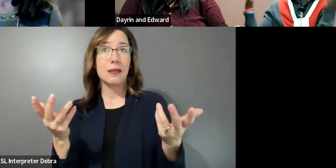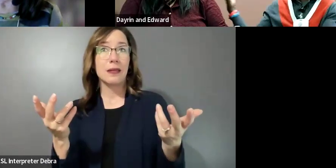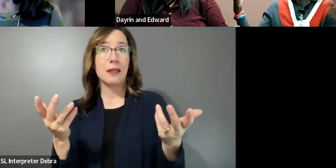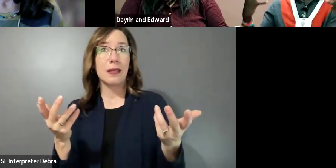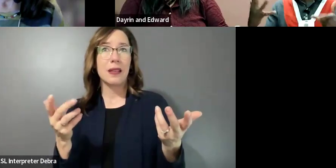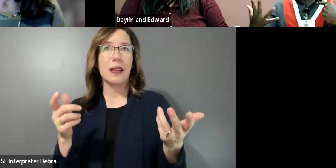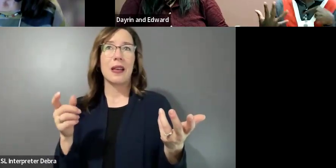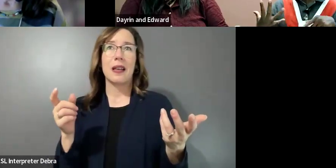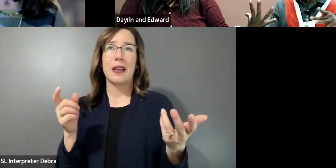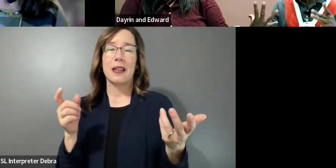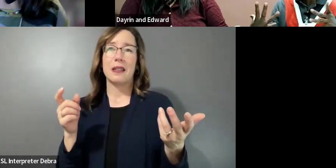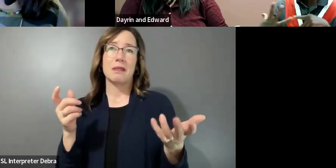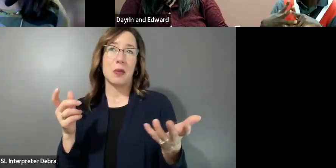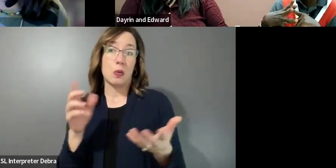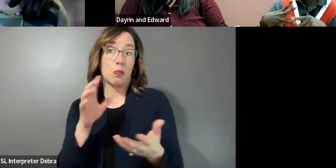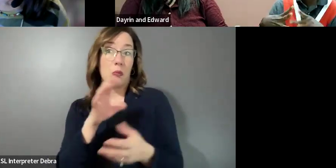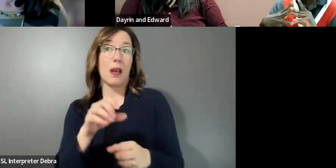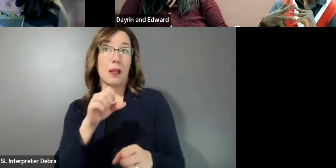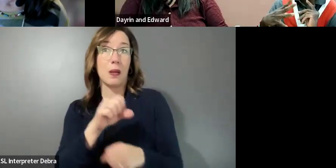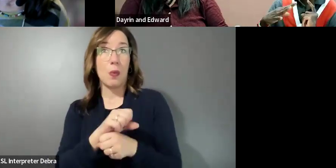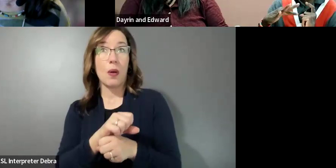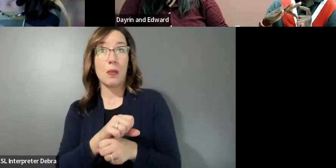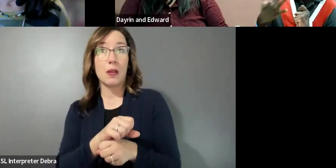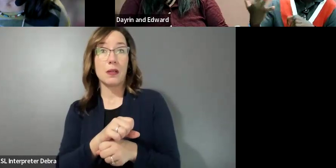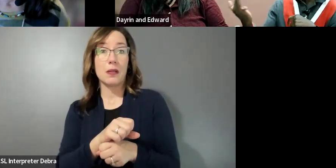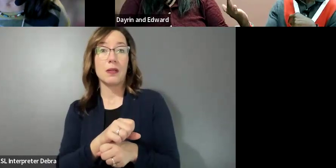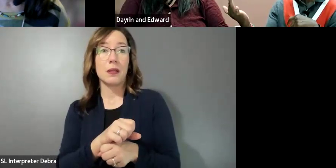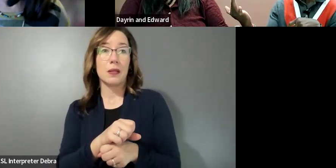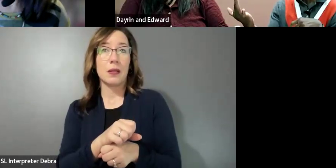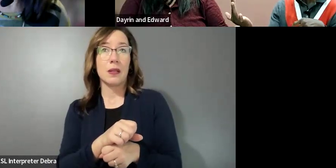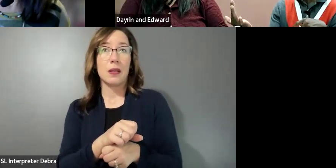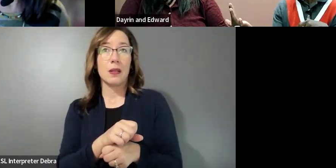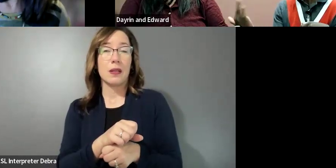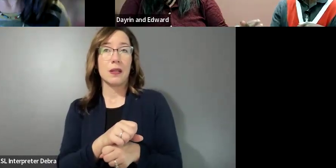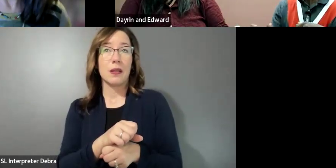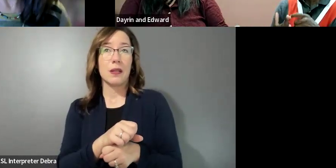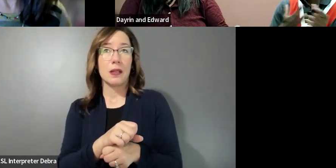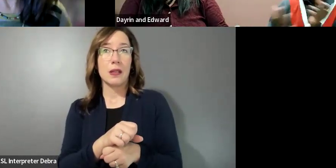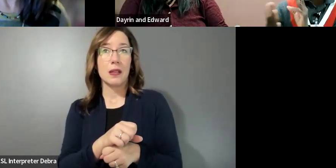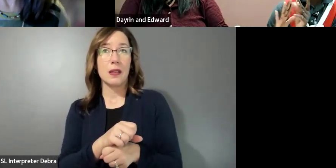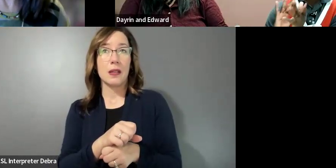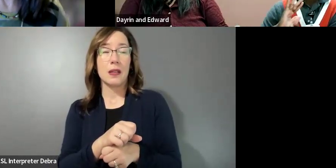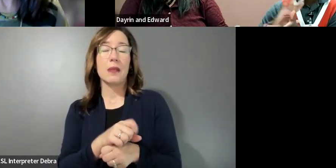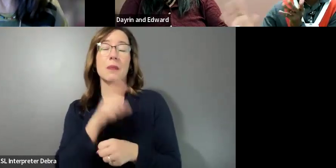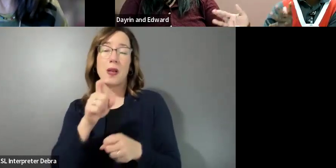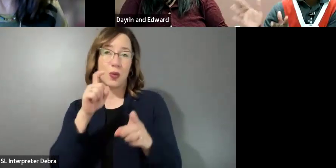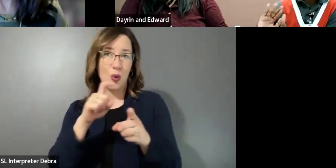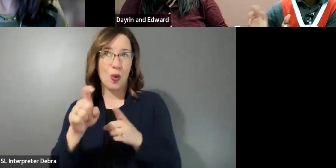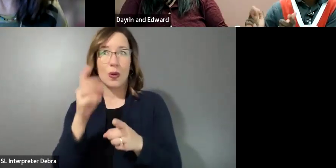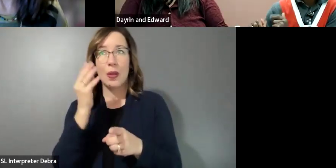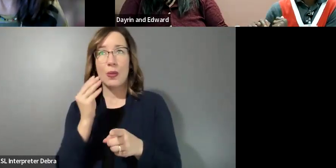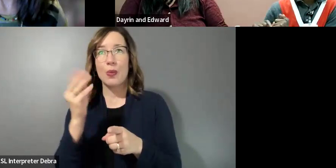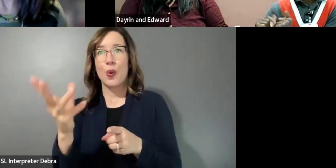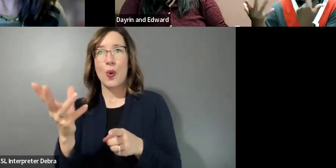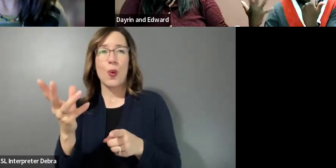think about making an appointment with them. It's to call them and let them know that who